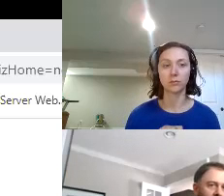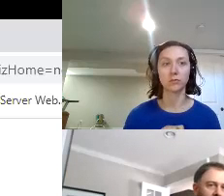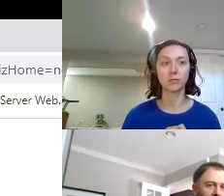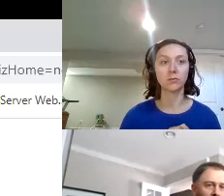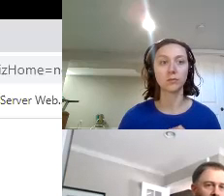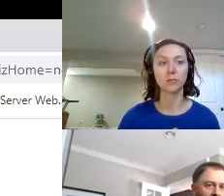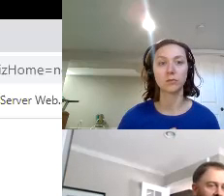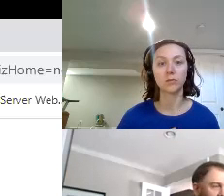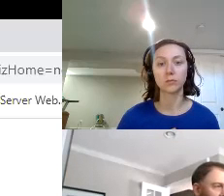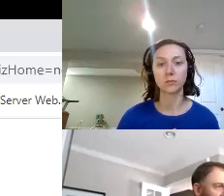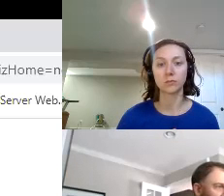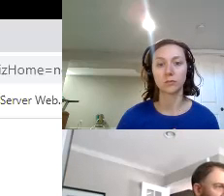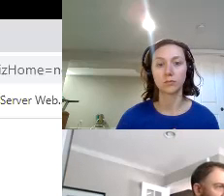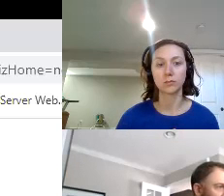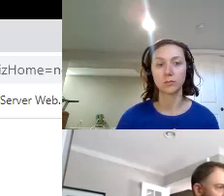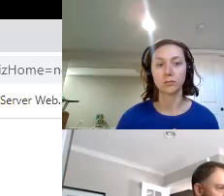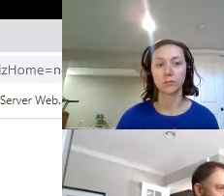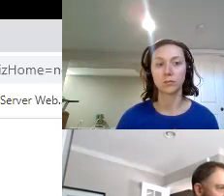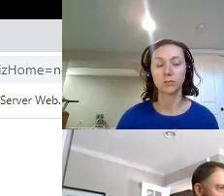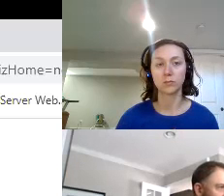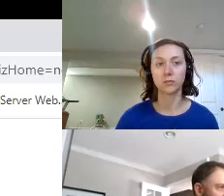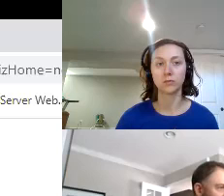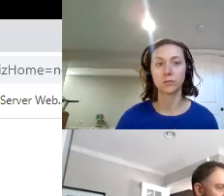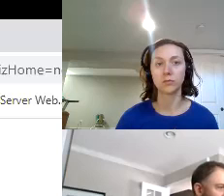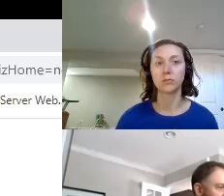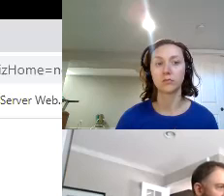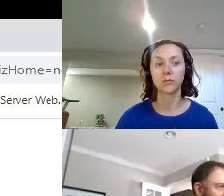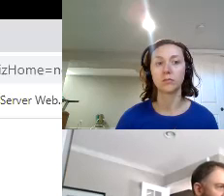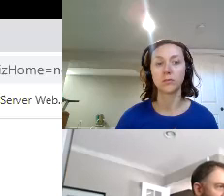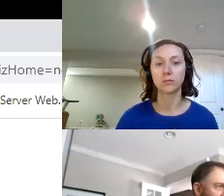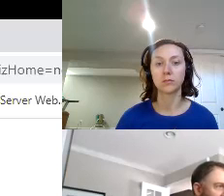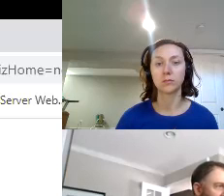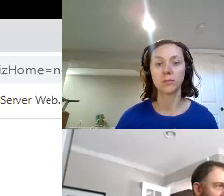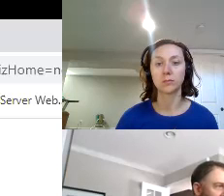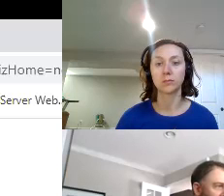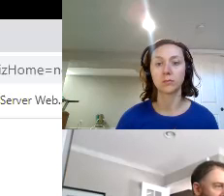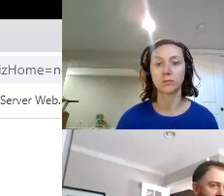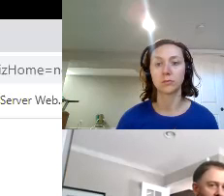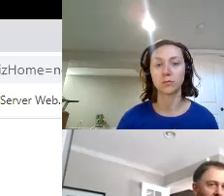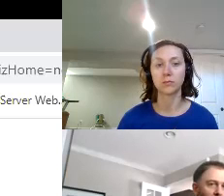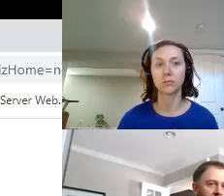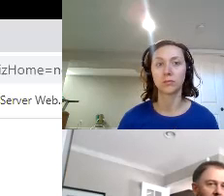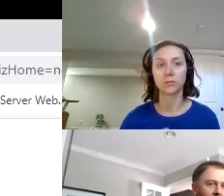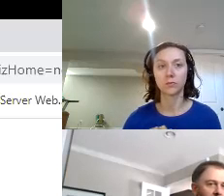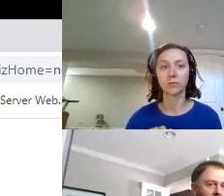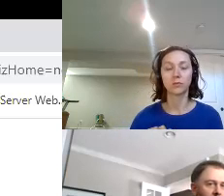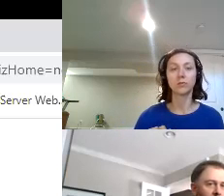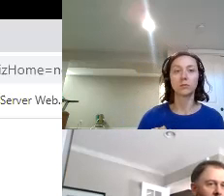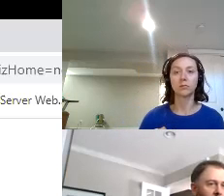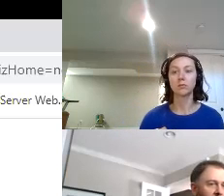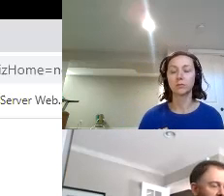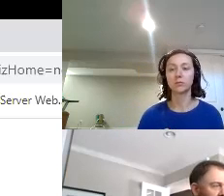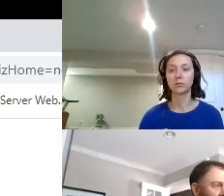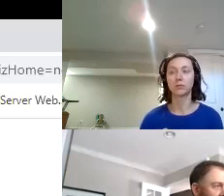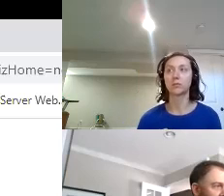thinking it would be abandoned or dilapidated housing units, and it actually is something quite different. So it